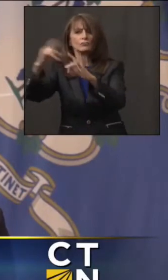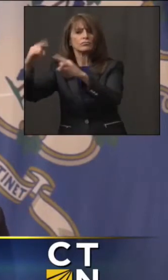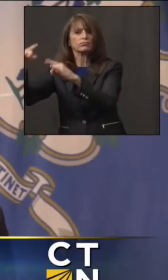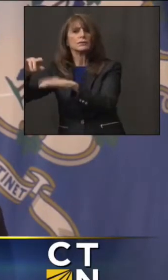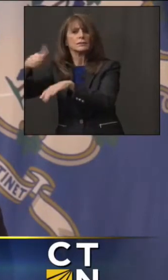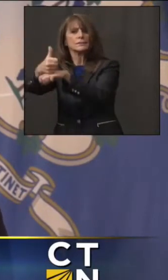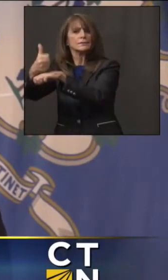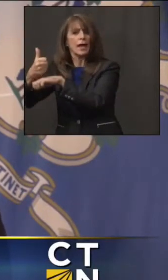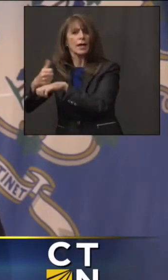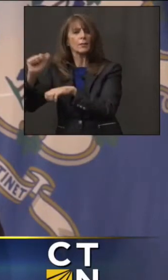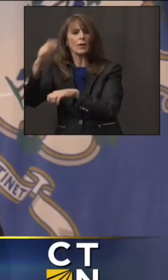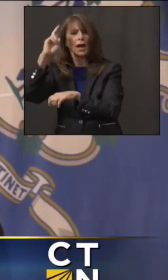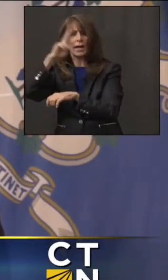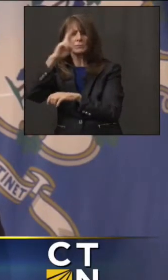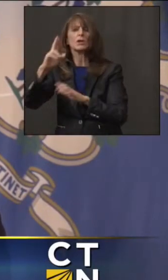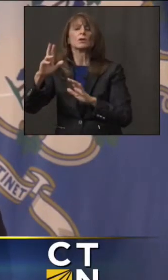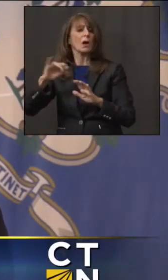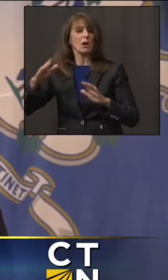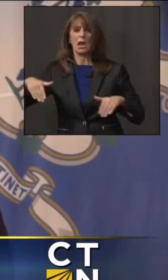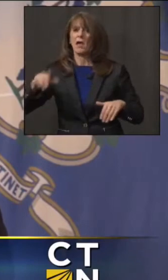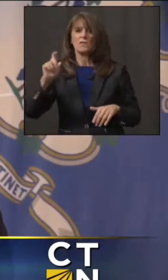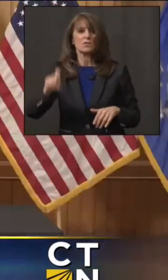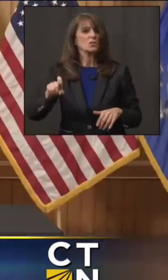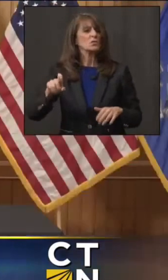timely basis if we had to.